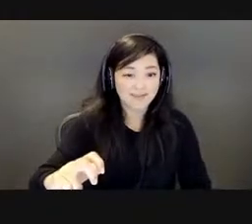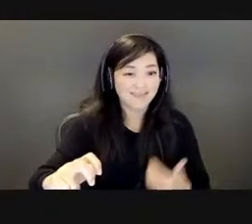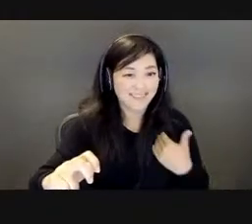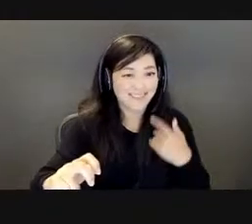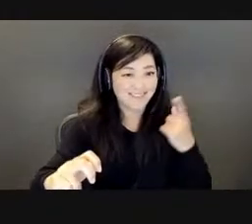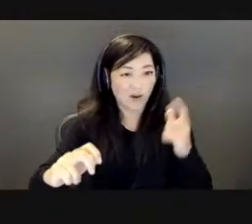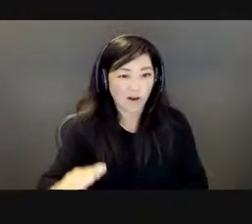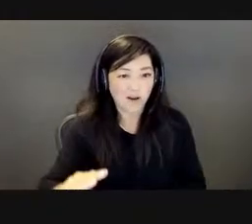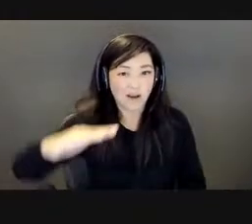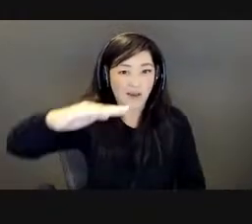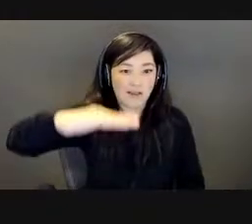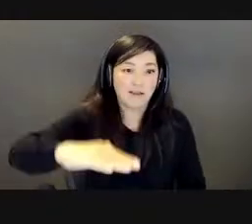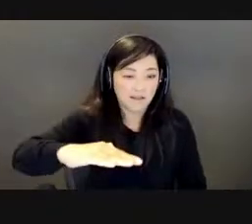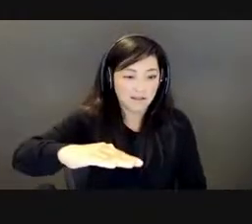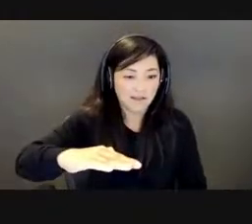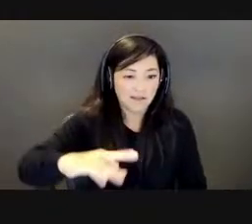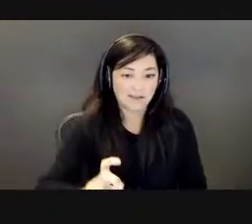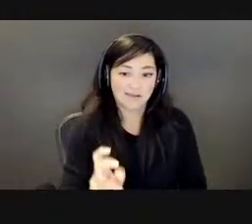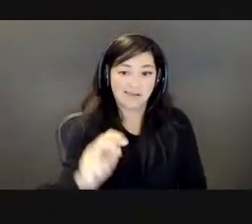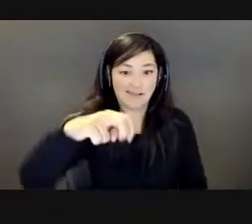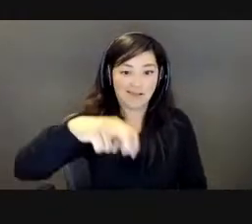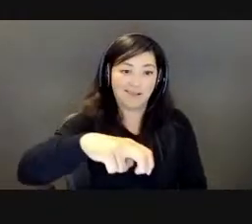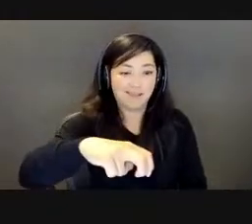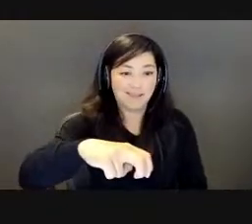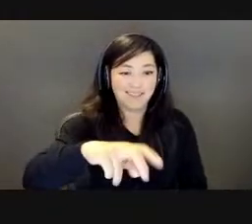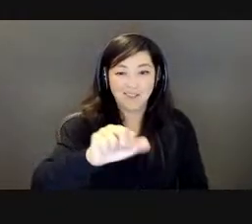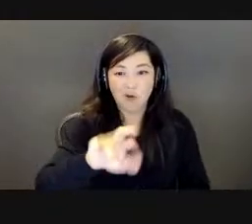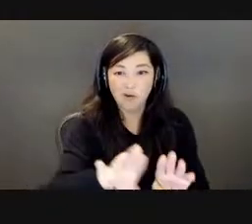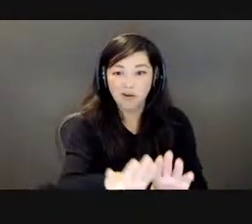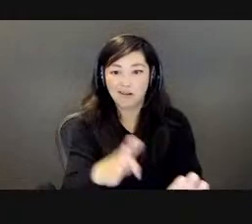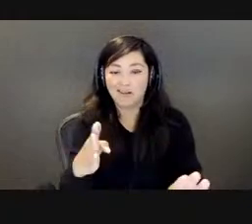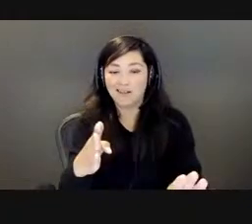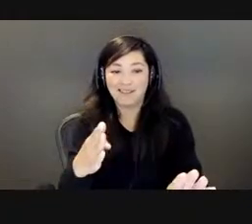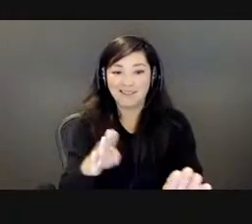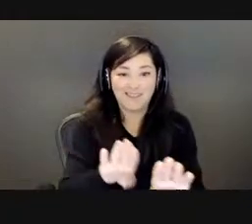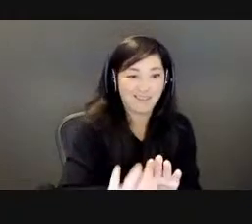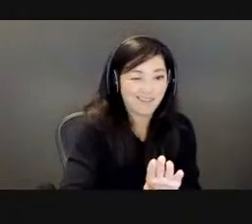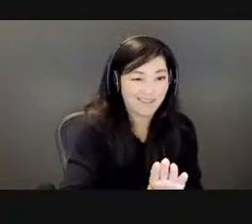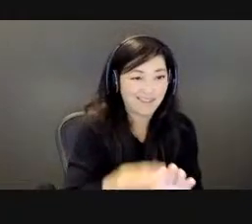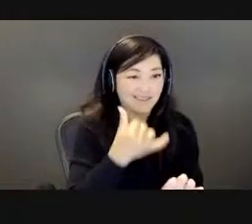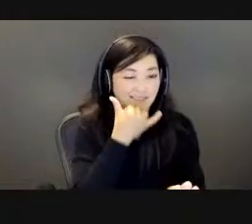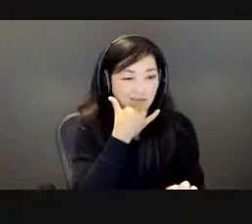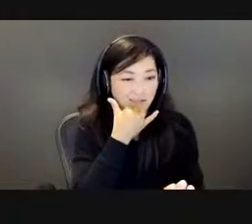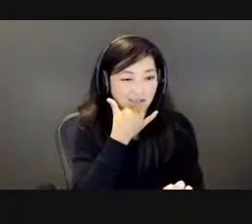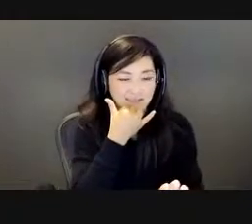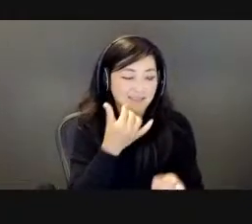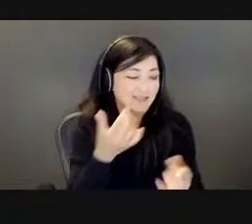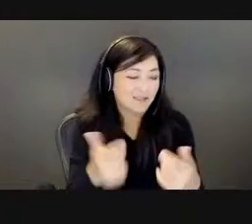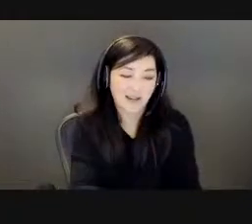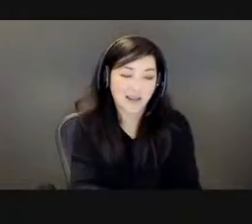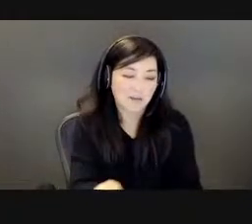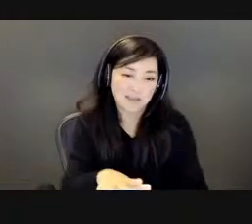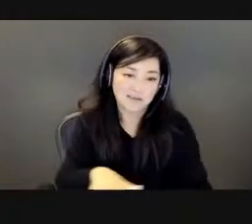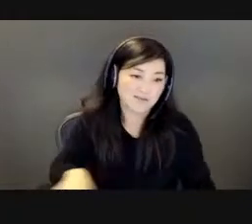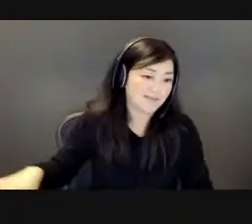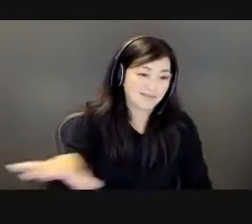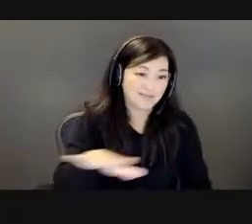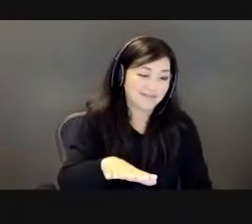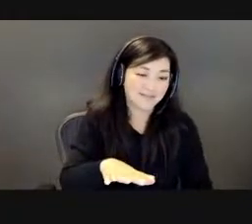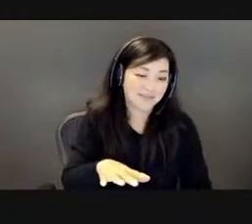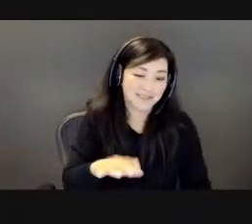a door that doesn't open the correct way and makes it that much harder. So it happens everywhere. And I guess, maybe that's just years of experience